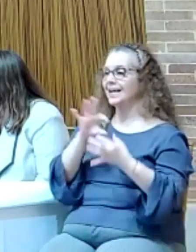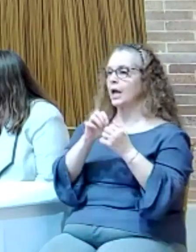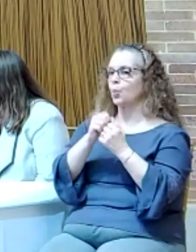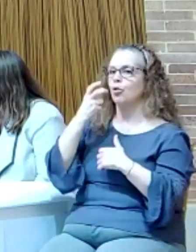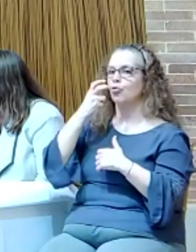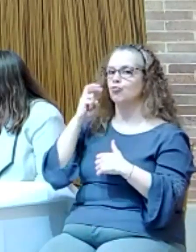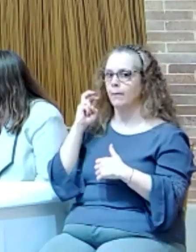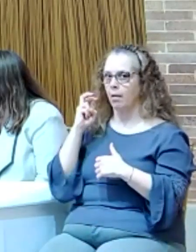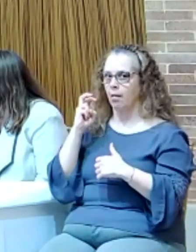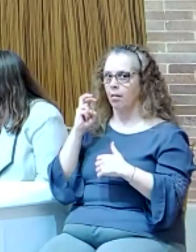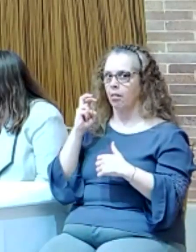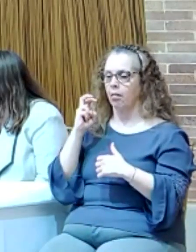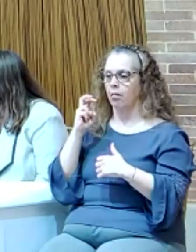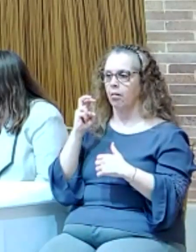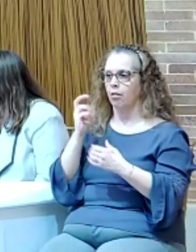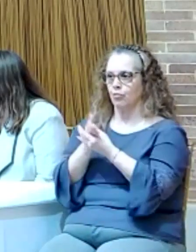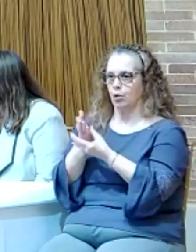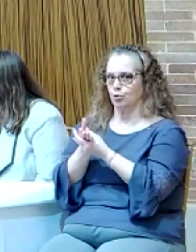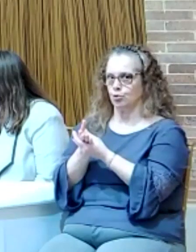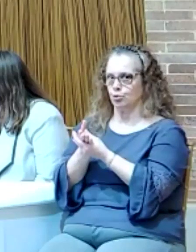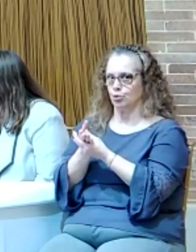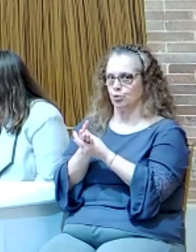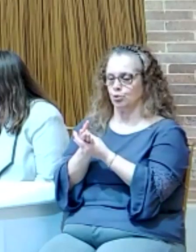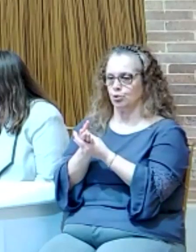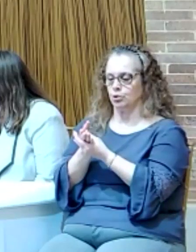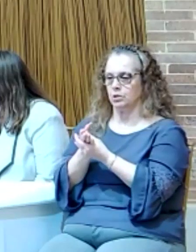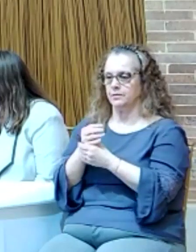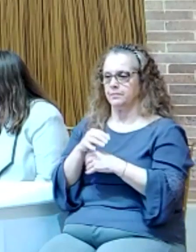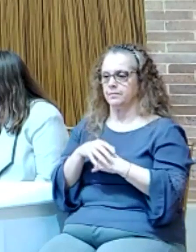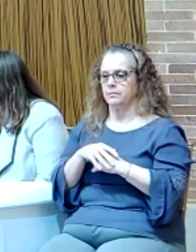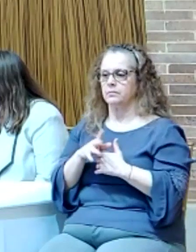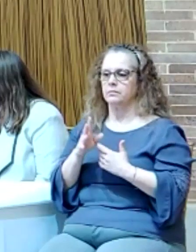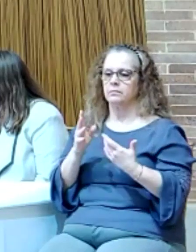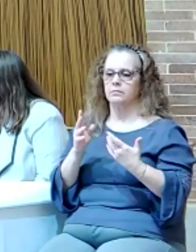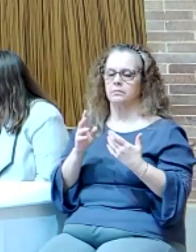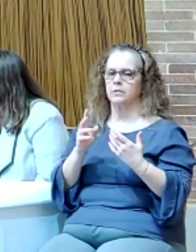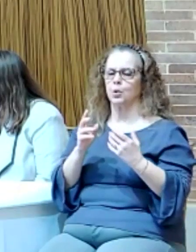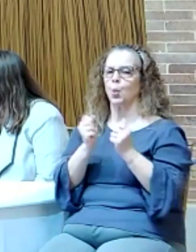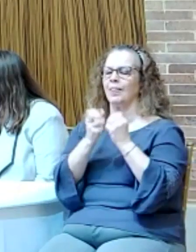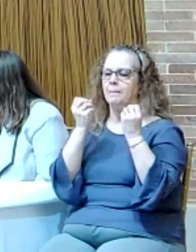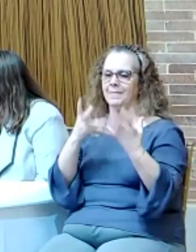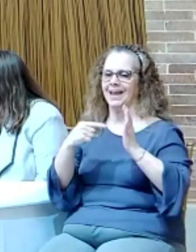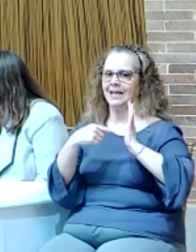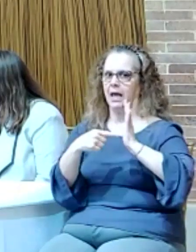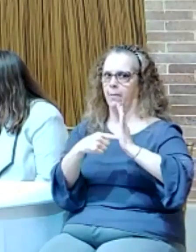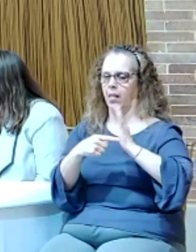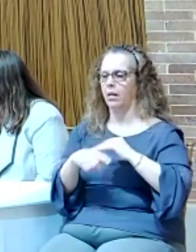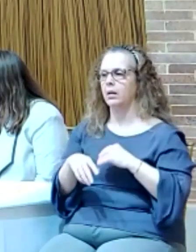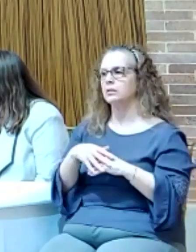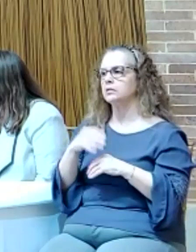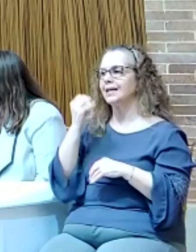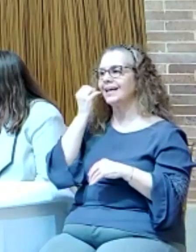dos and don'ts so with very concrete examples if if a housing provider is still